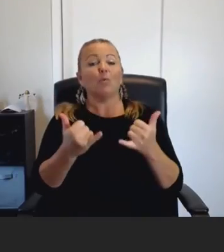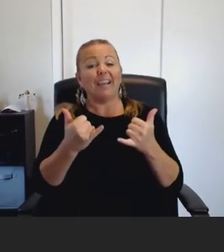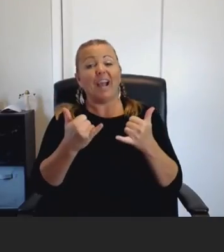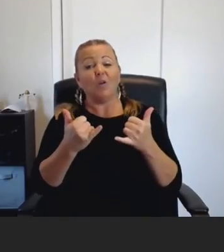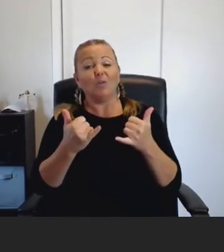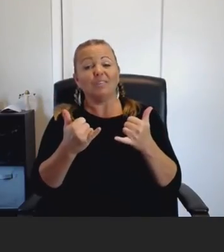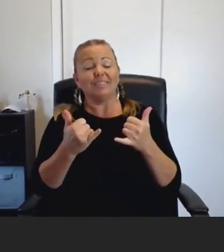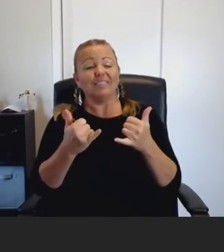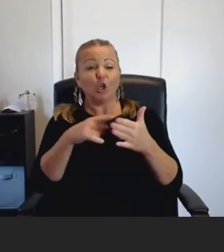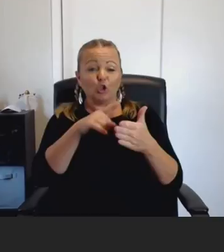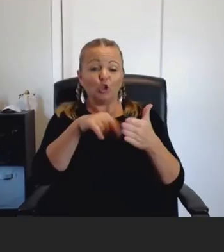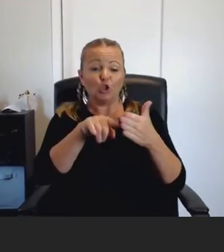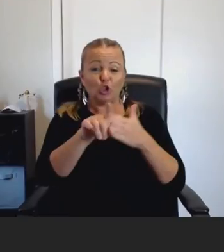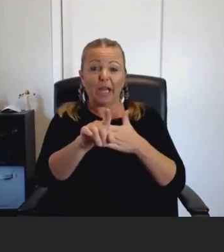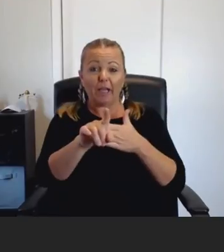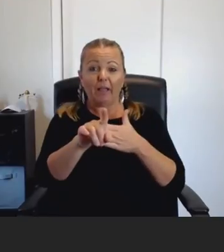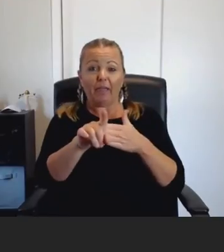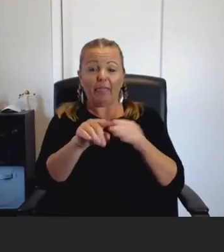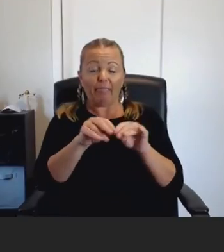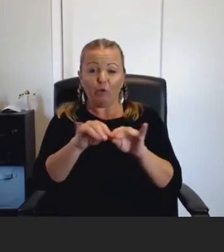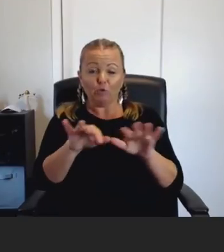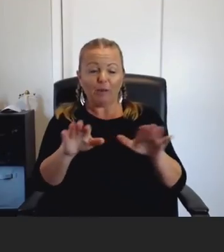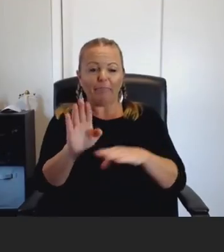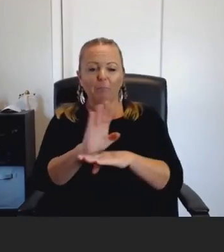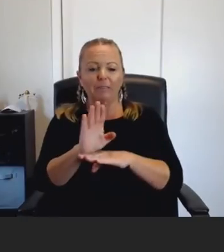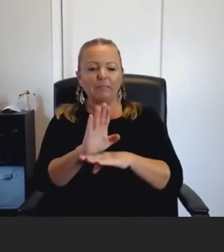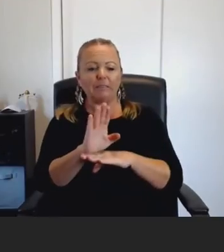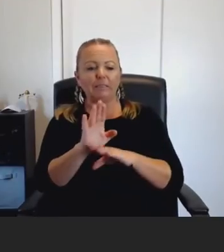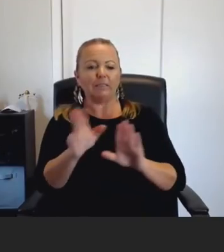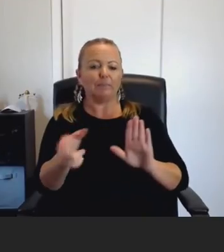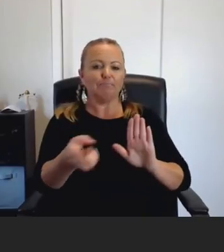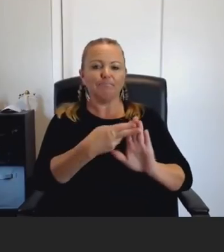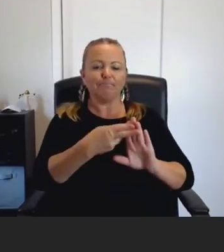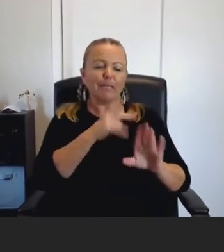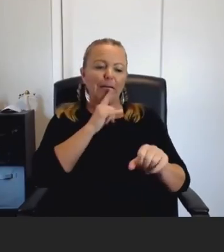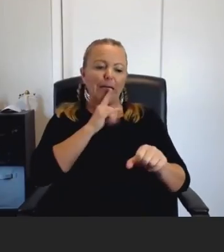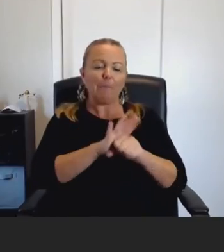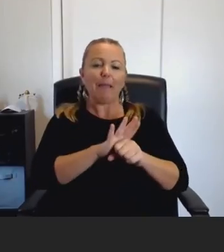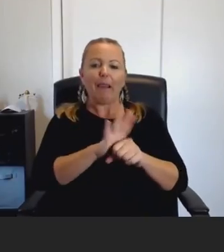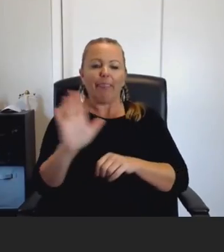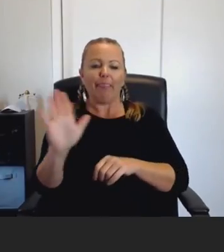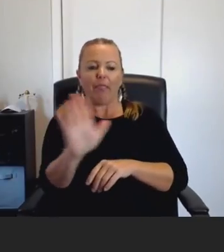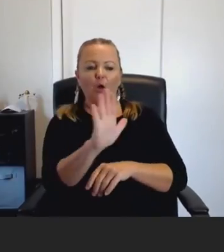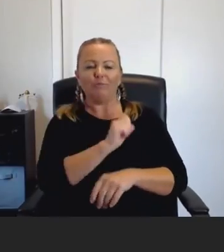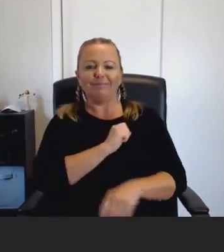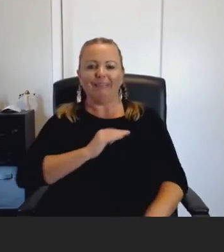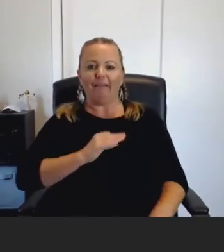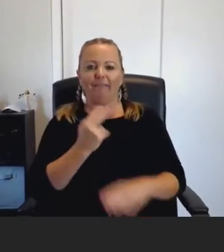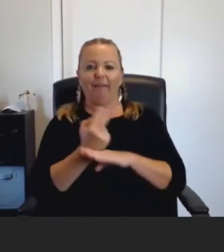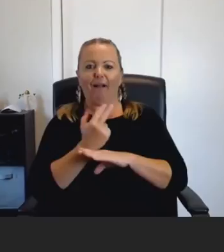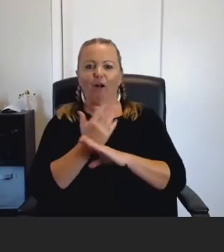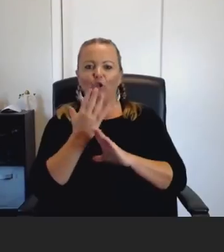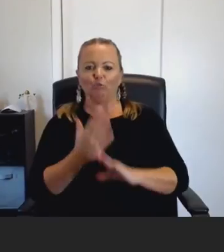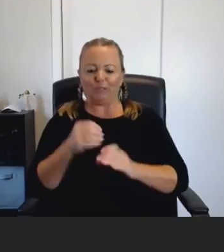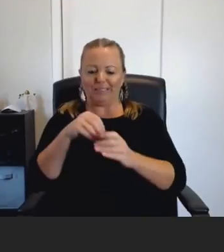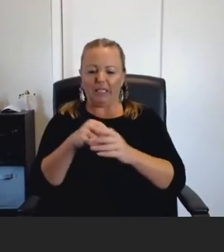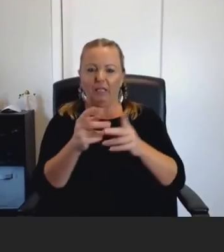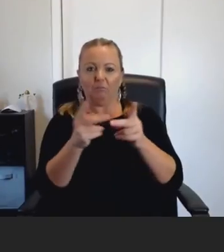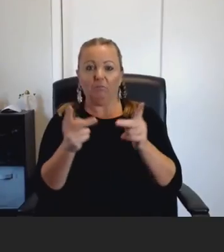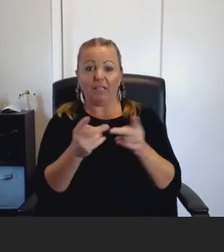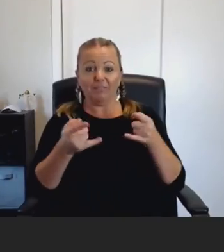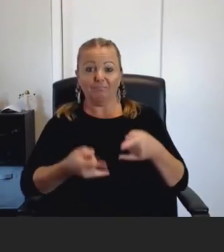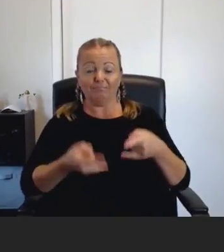Check the Spread campaign where we have those businesses saying that they're going to have their staff and customers that come into those places wear